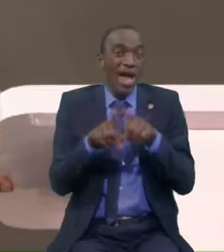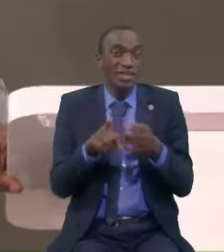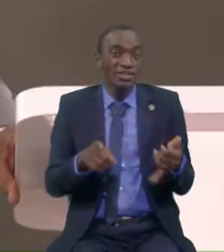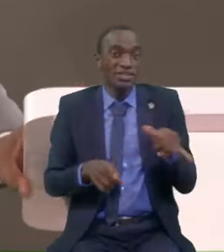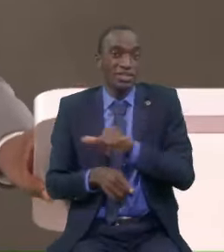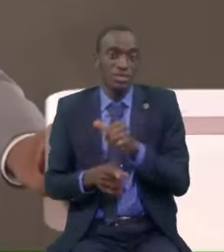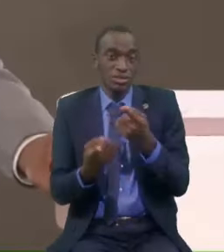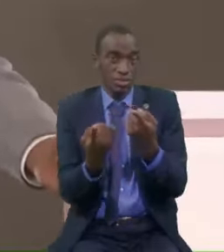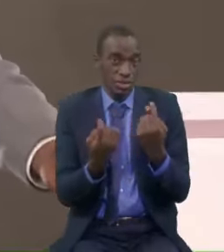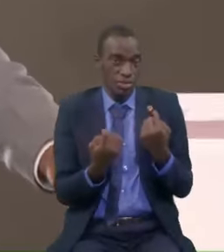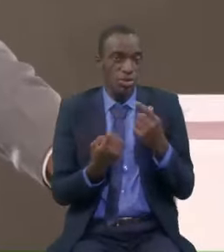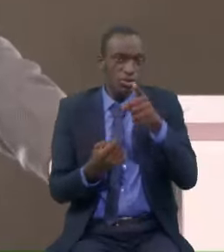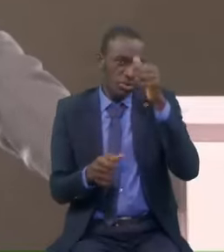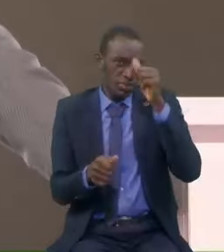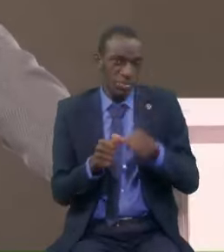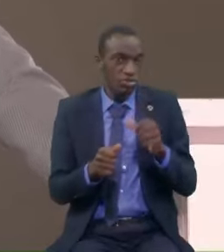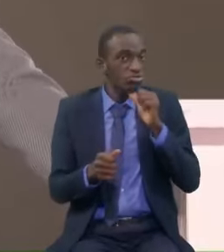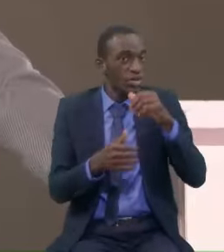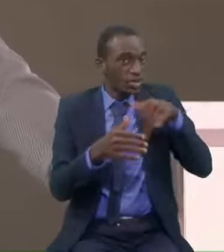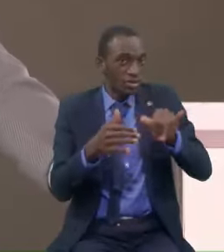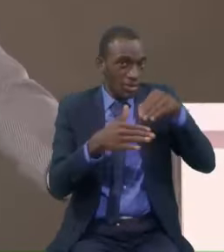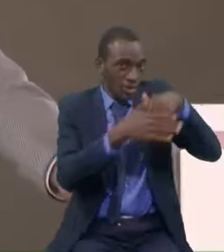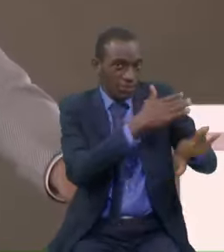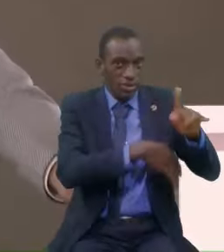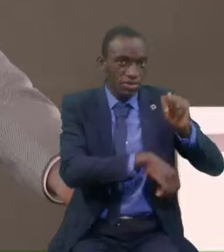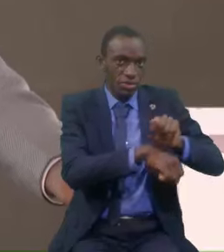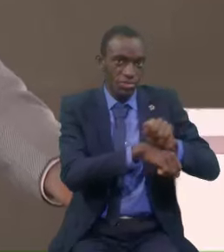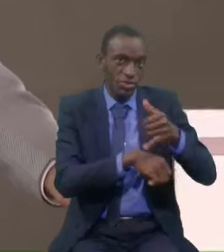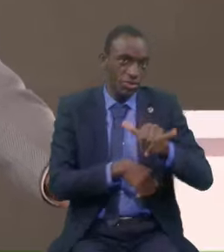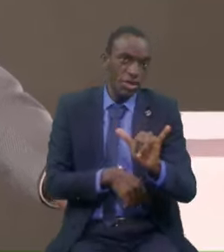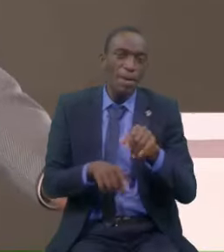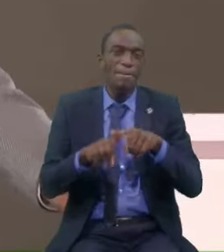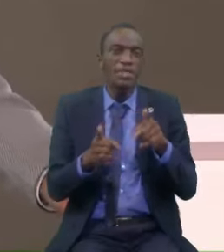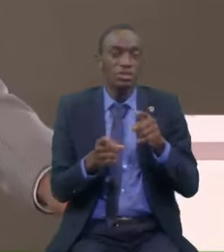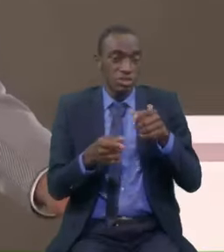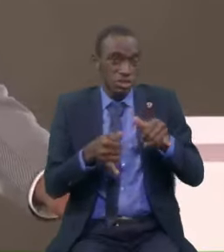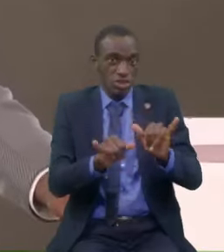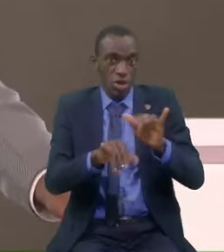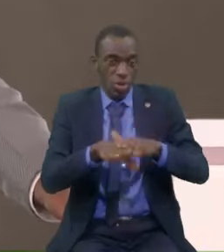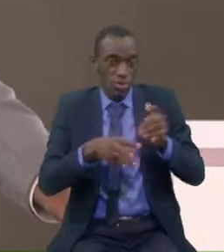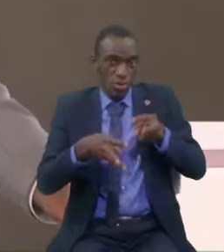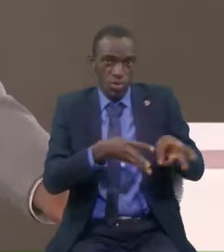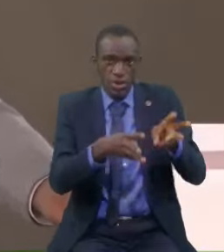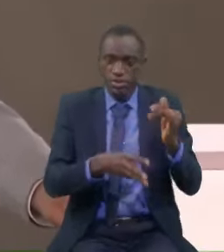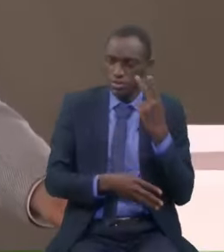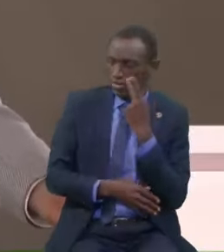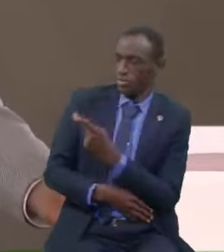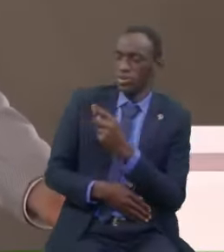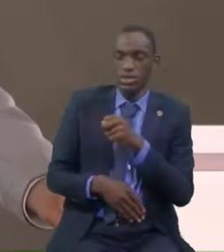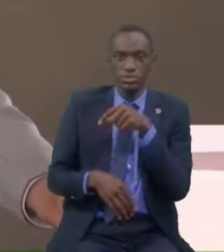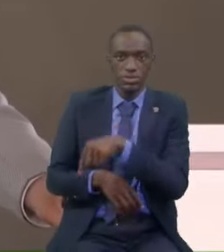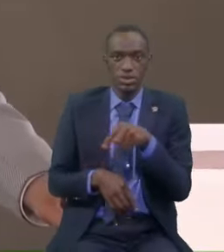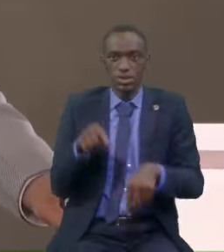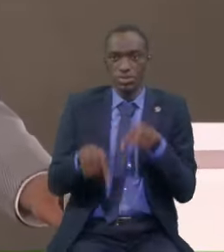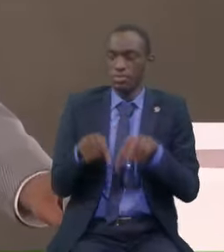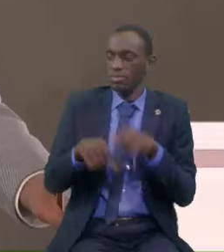place of prayer yet. They were still on their way. And they saw that man. Peter did not say, John, you see